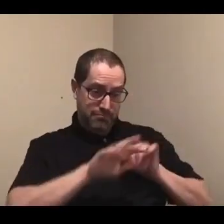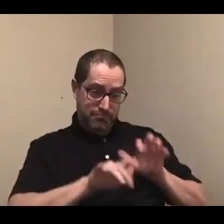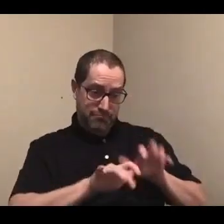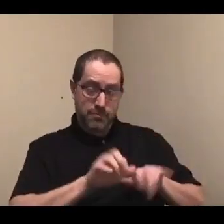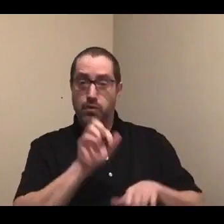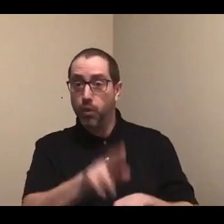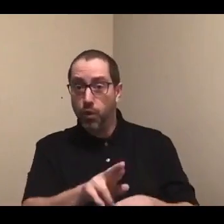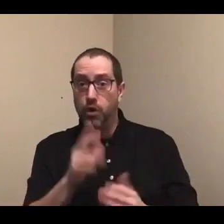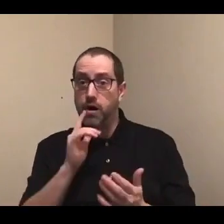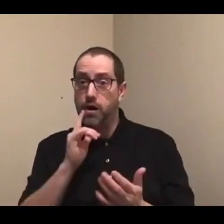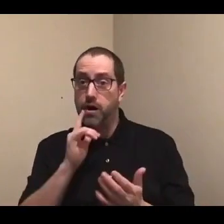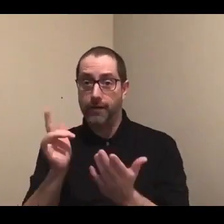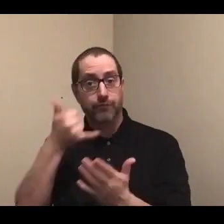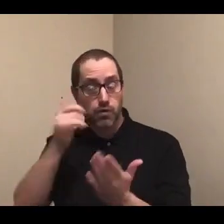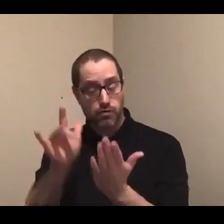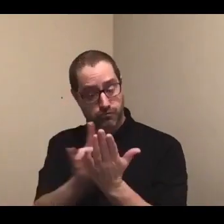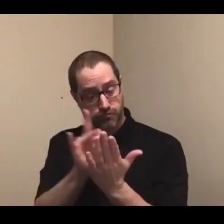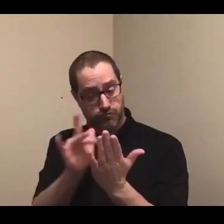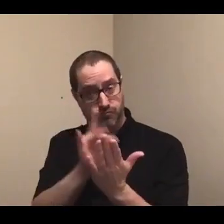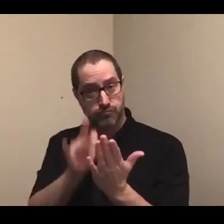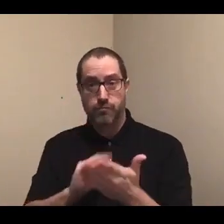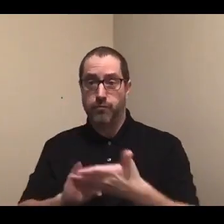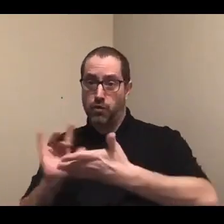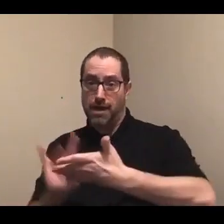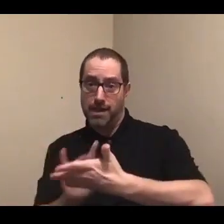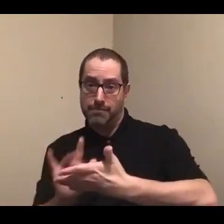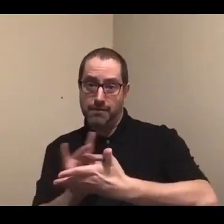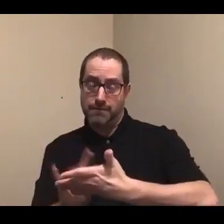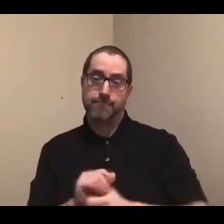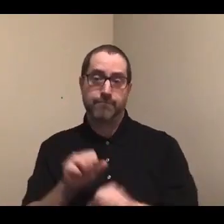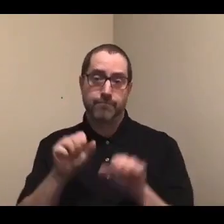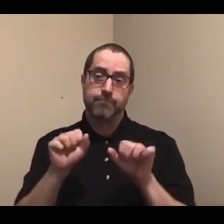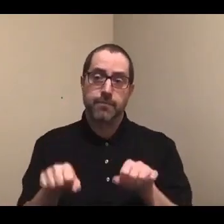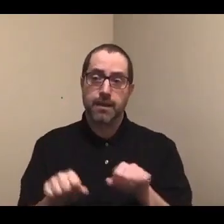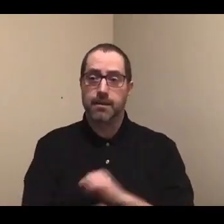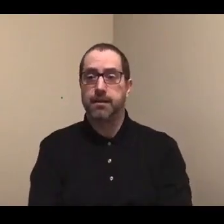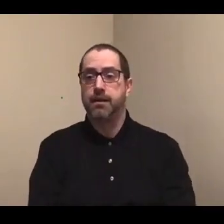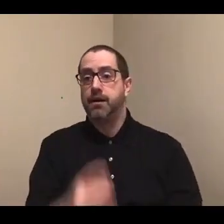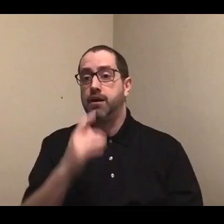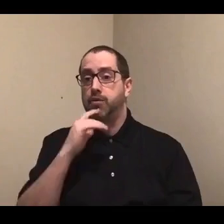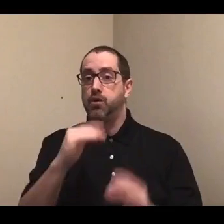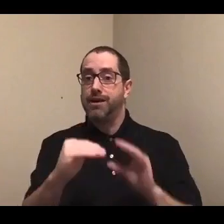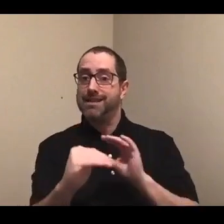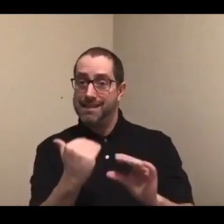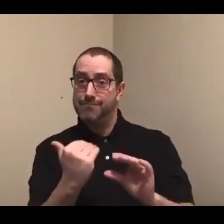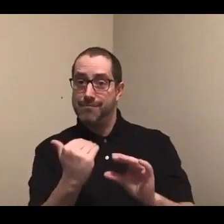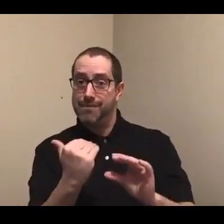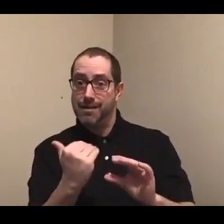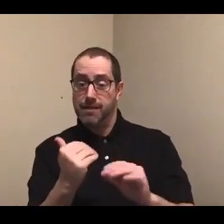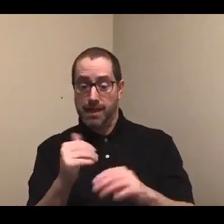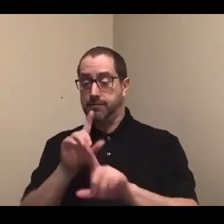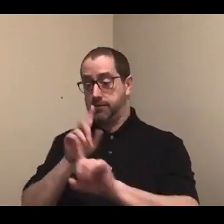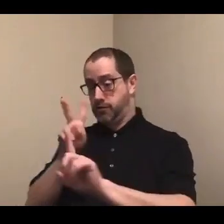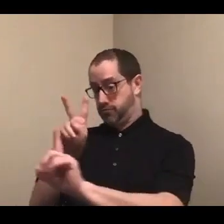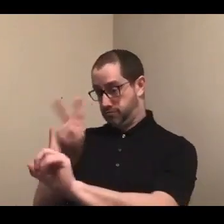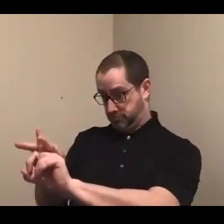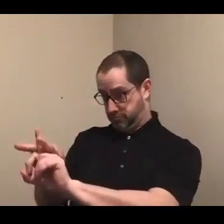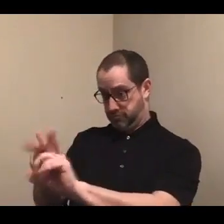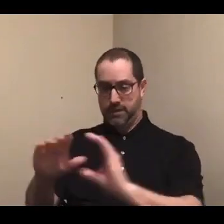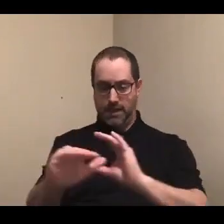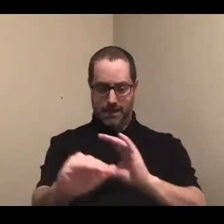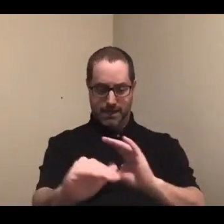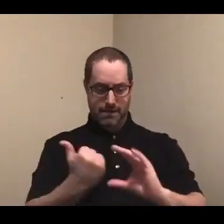friendly. Individuals will receive a notification by email or text, providing initial notification